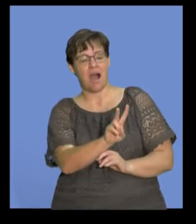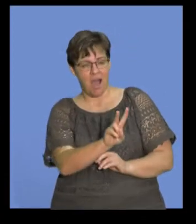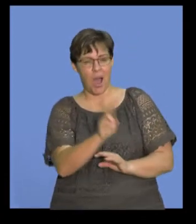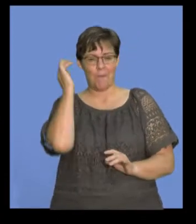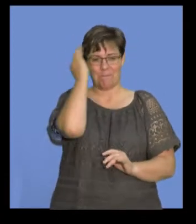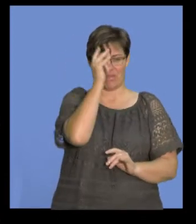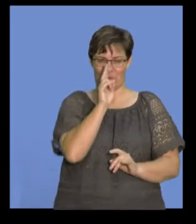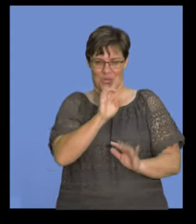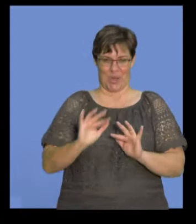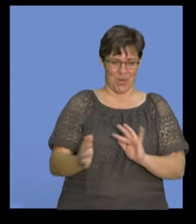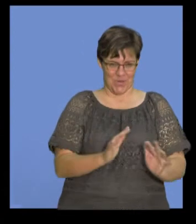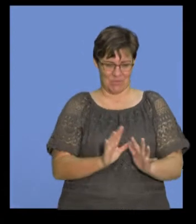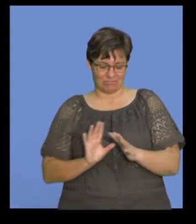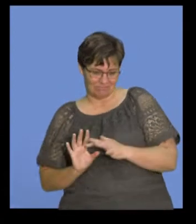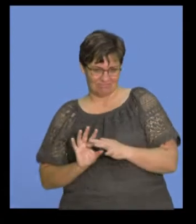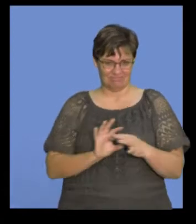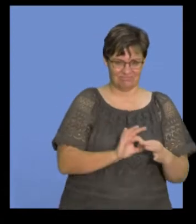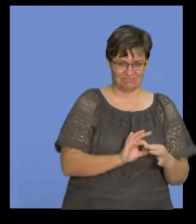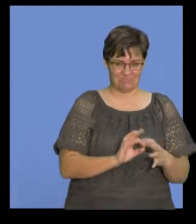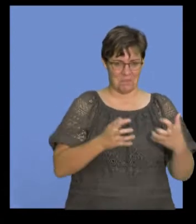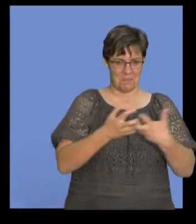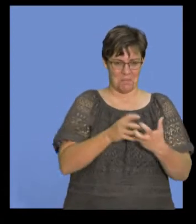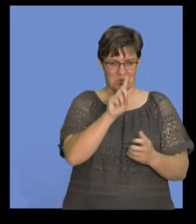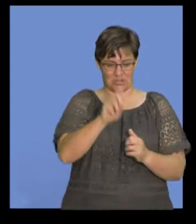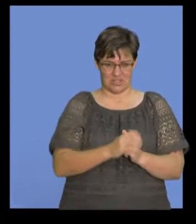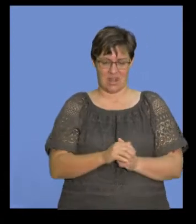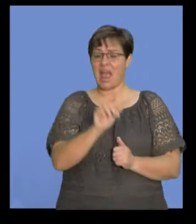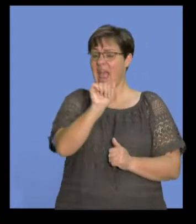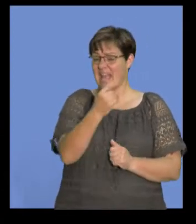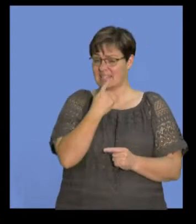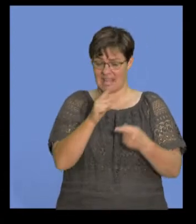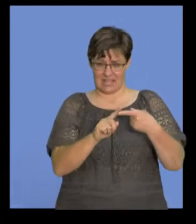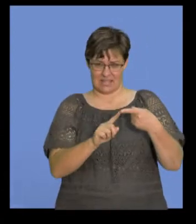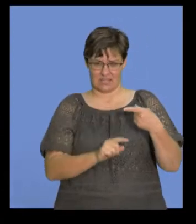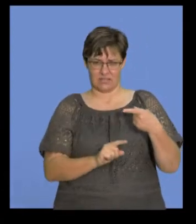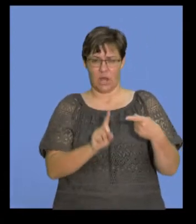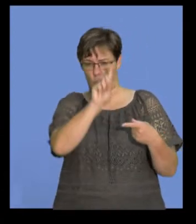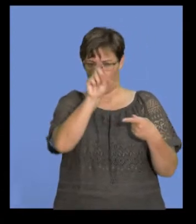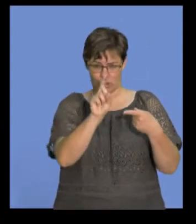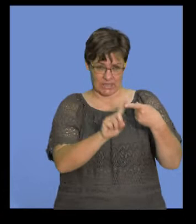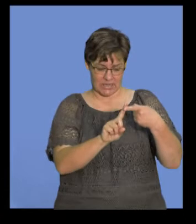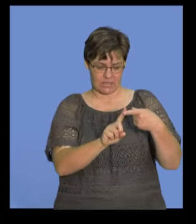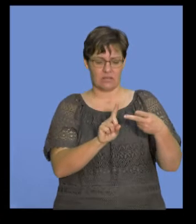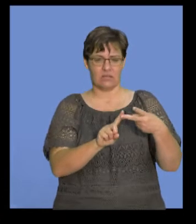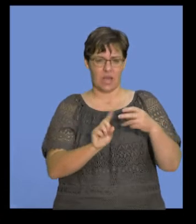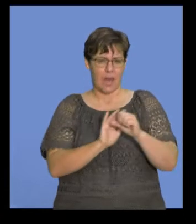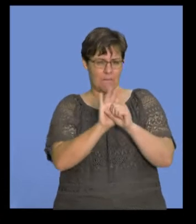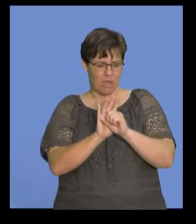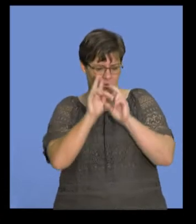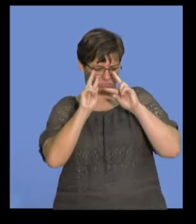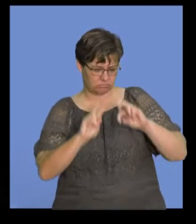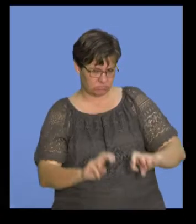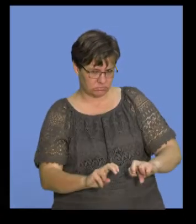at methodology and relate that to these questions. So A suggests, ask a question, do background